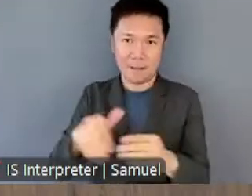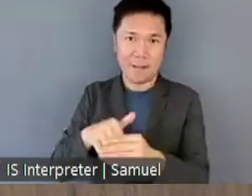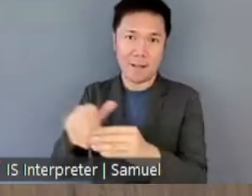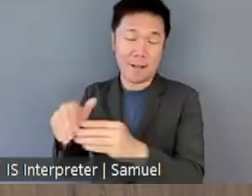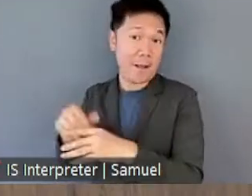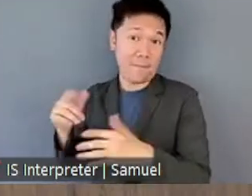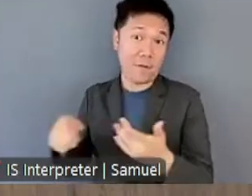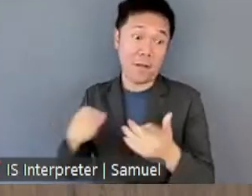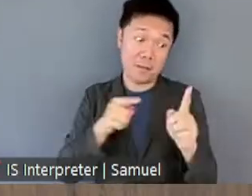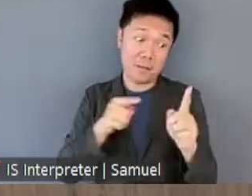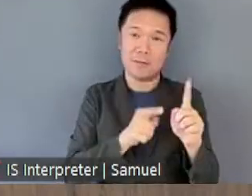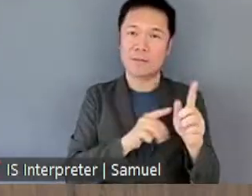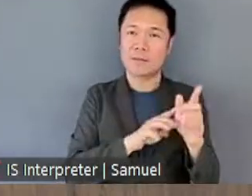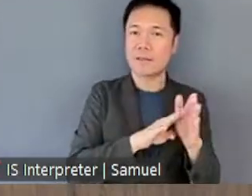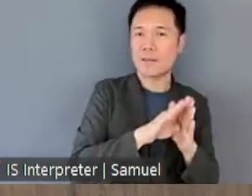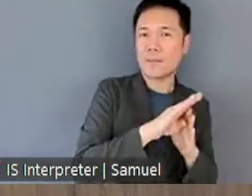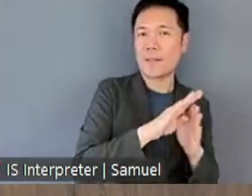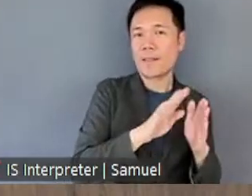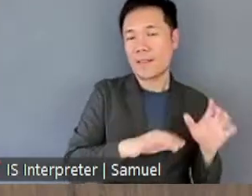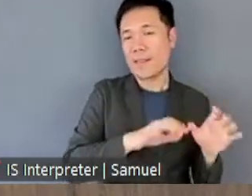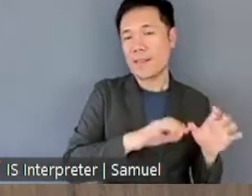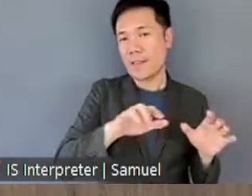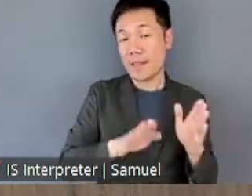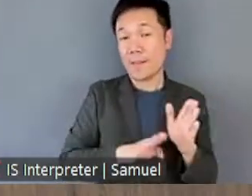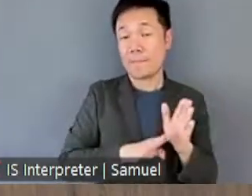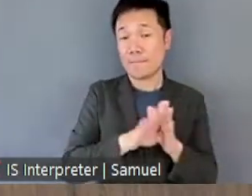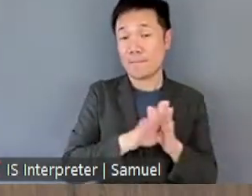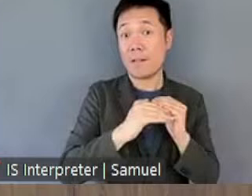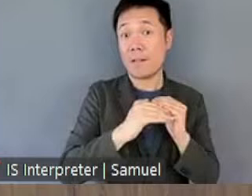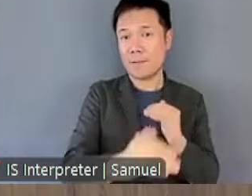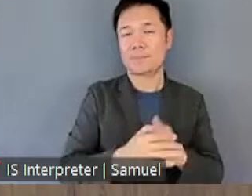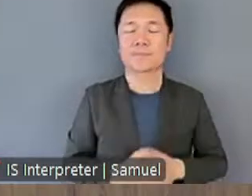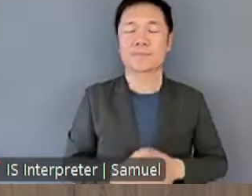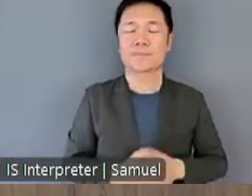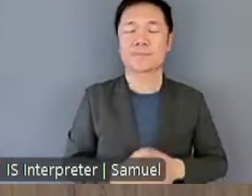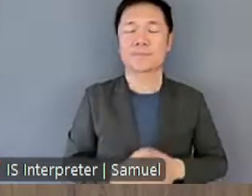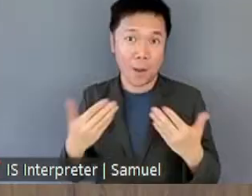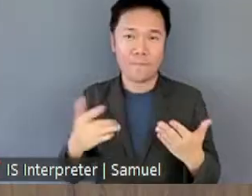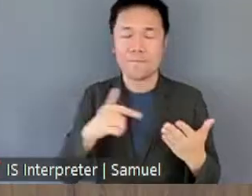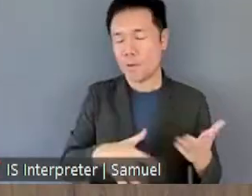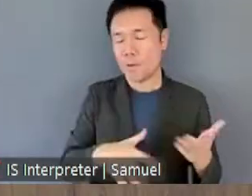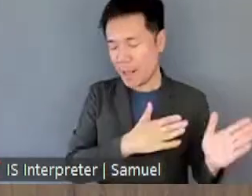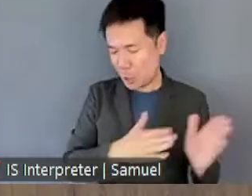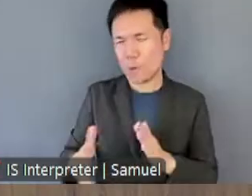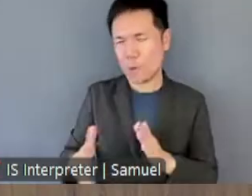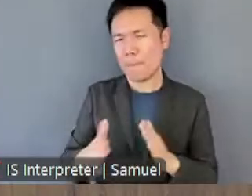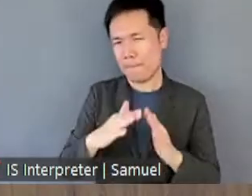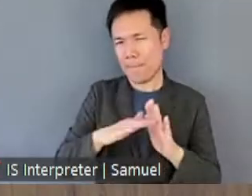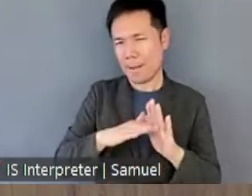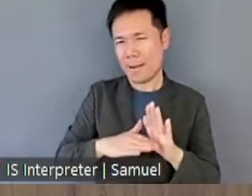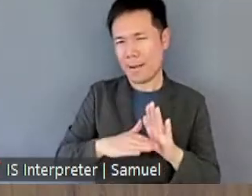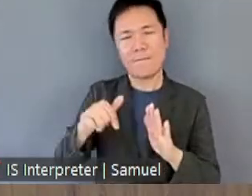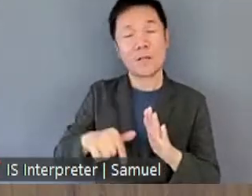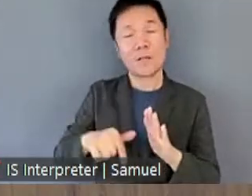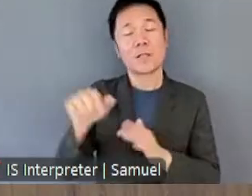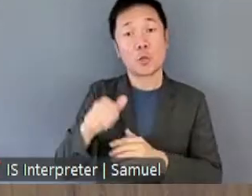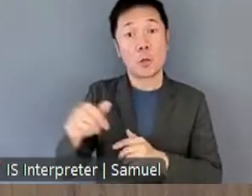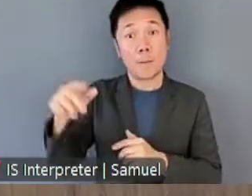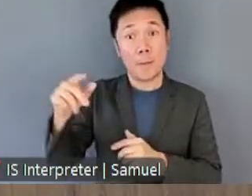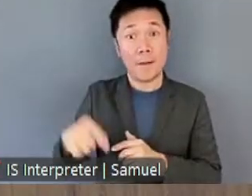development. It requests that this be done through the action plan for implementing the Asia-Pacific